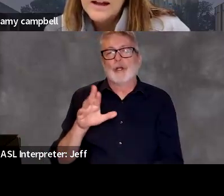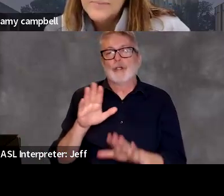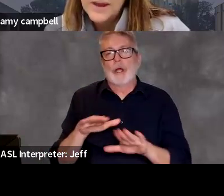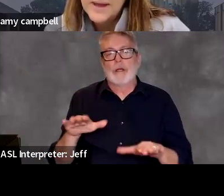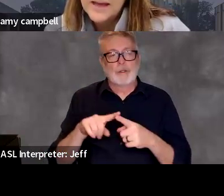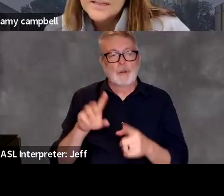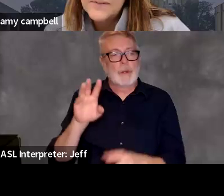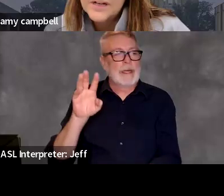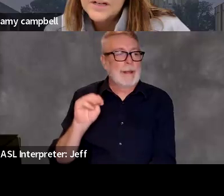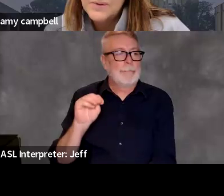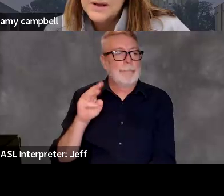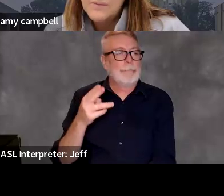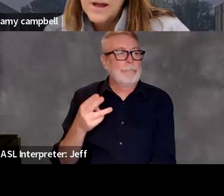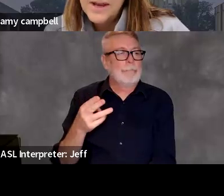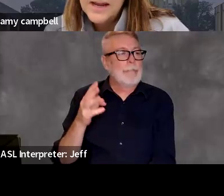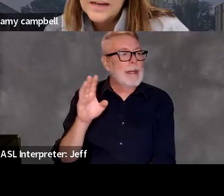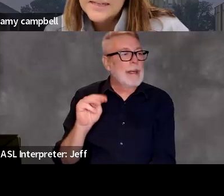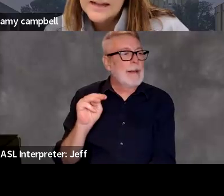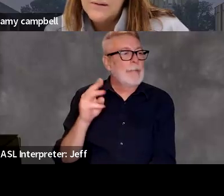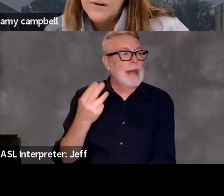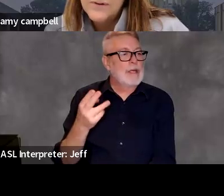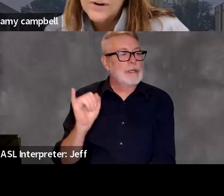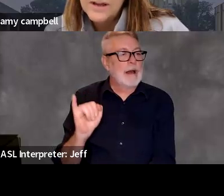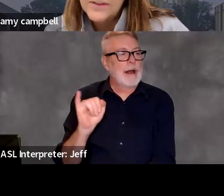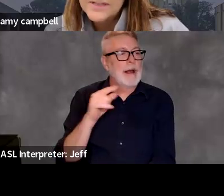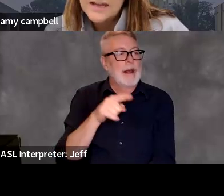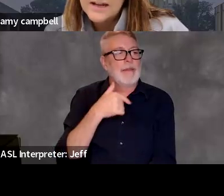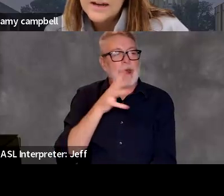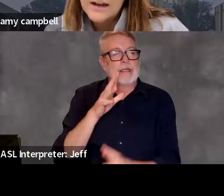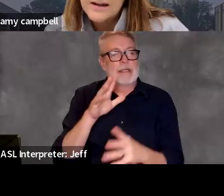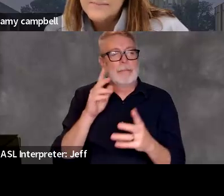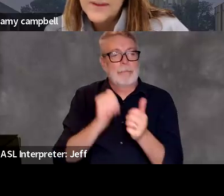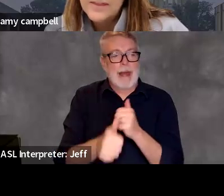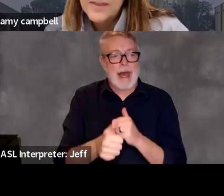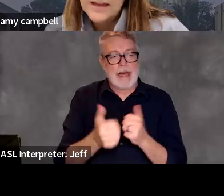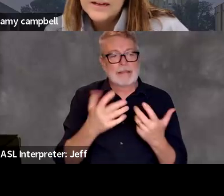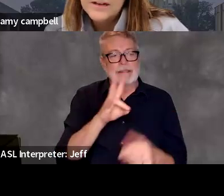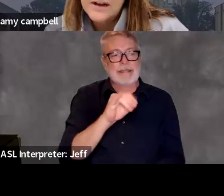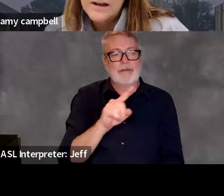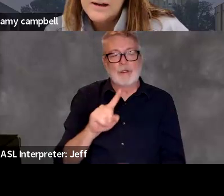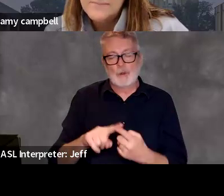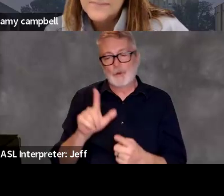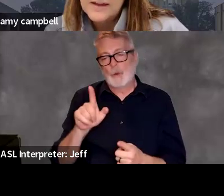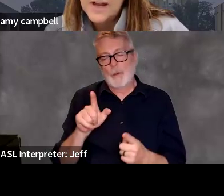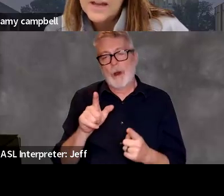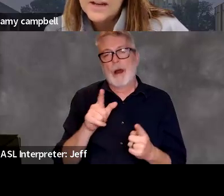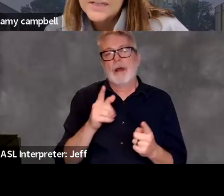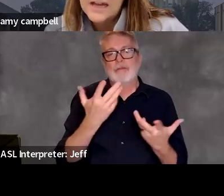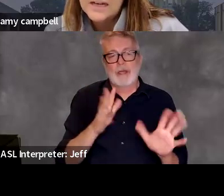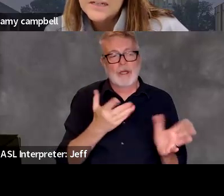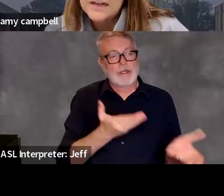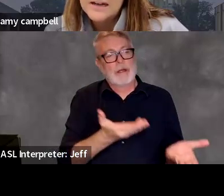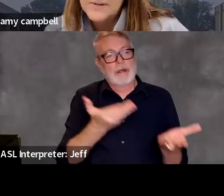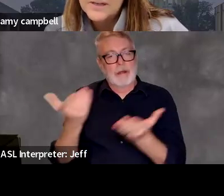MHI. That passed 70-21 and is now over in the Senate. And they have not